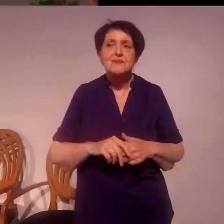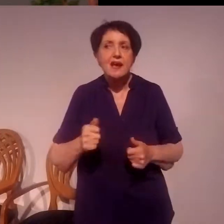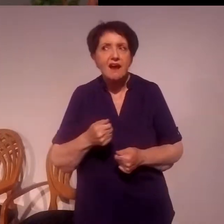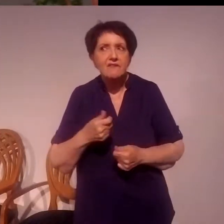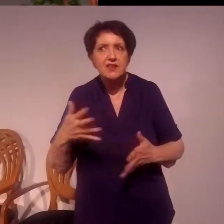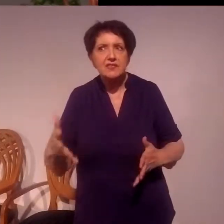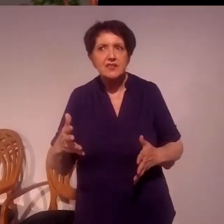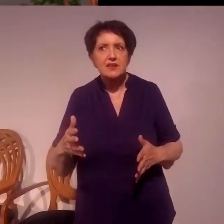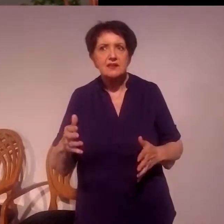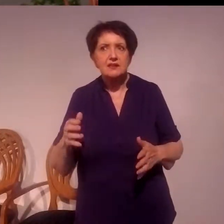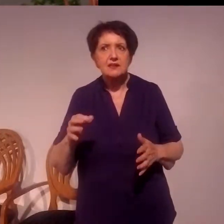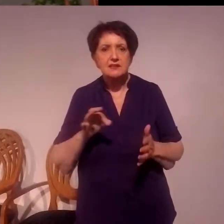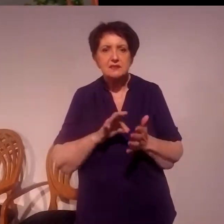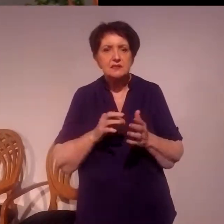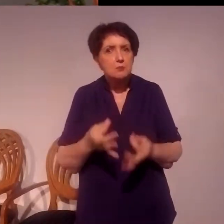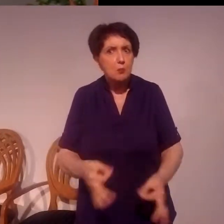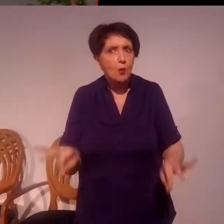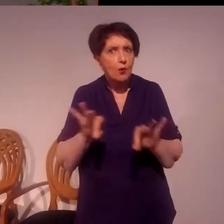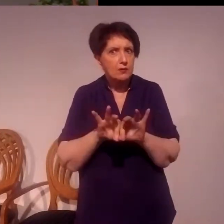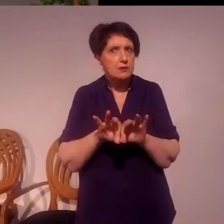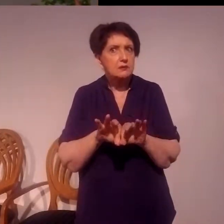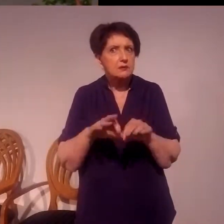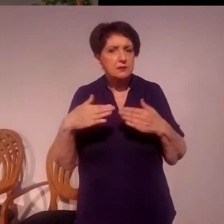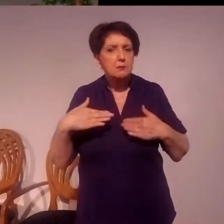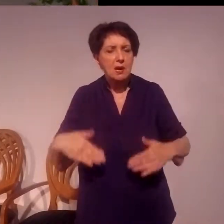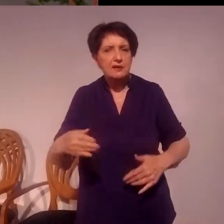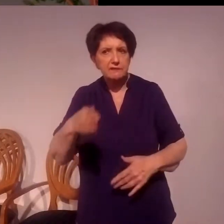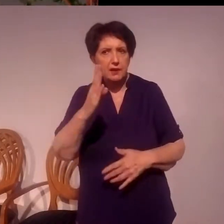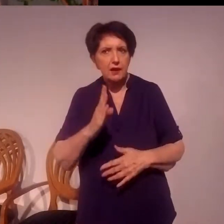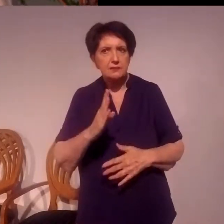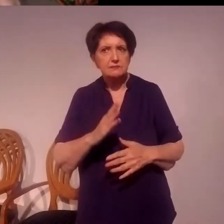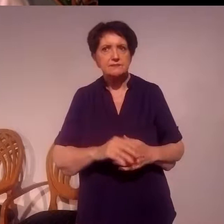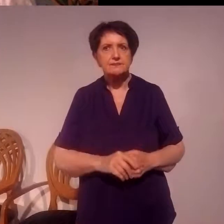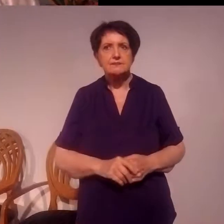Everything counts in this body of God.